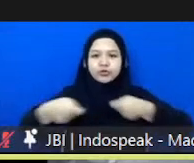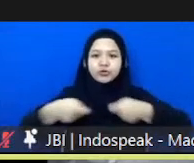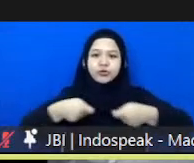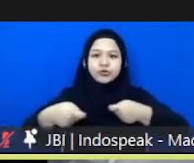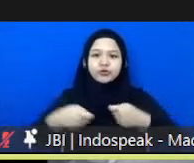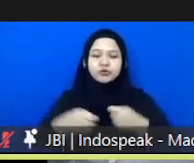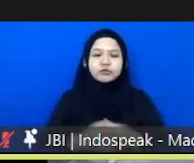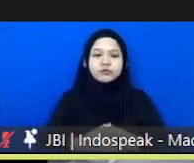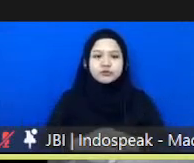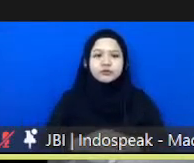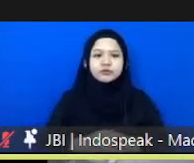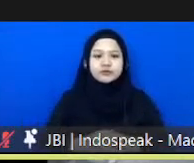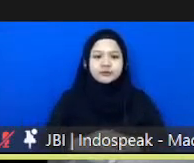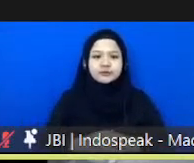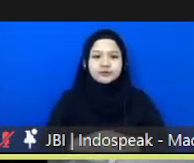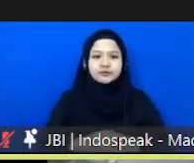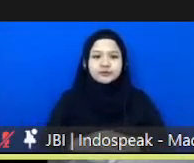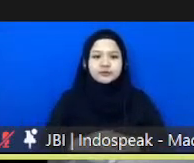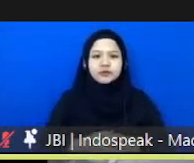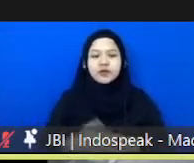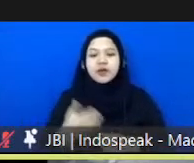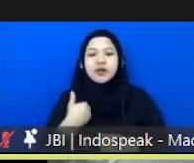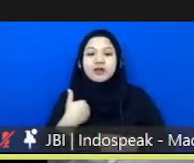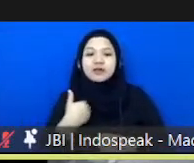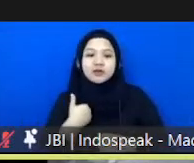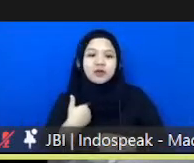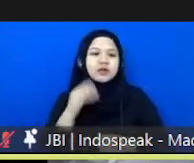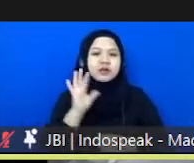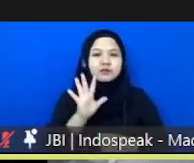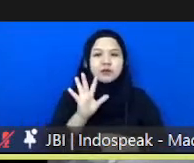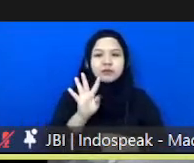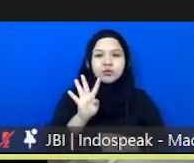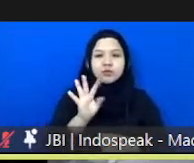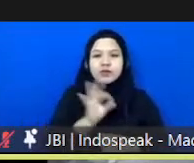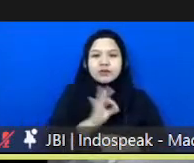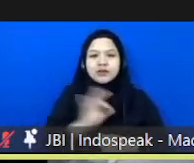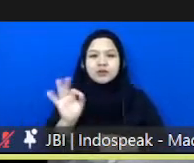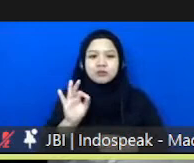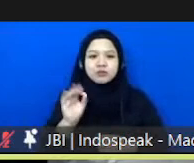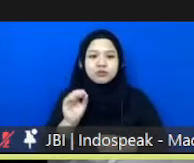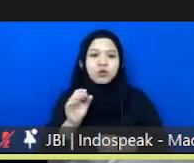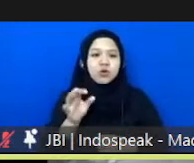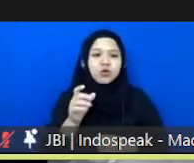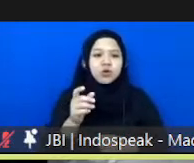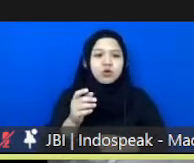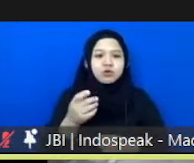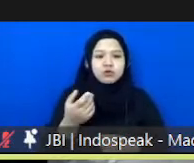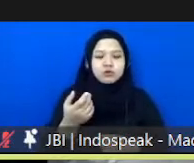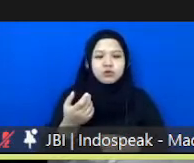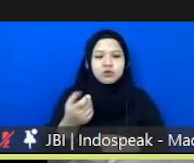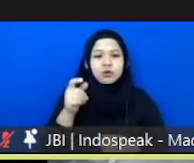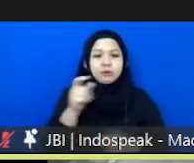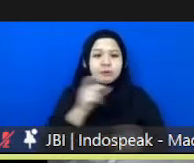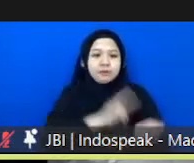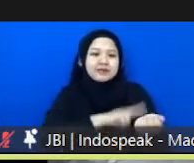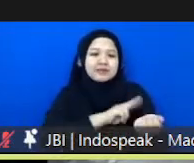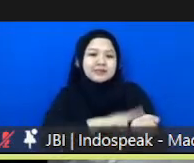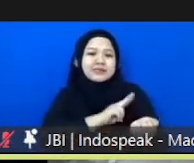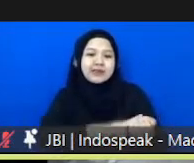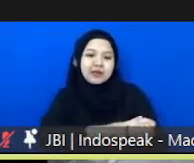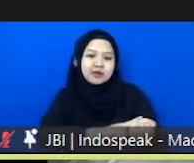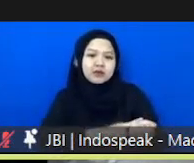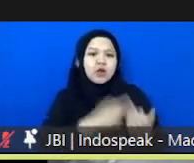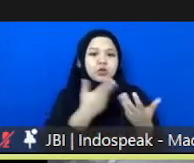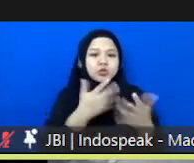54,000 patients presenting with fever to 18 healthcare clinics, primary healthcare clinics were screened, and we have